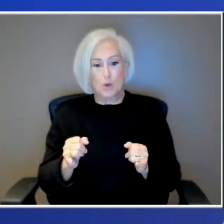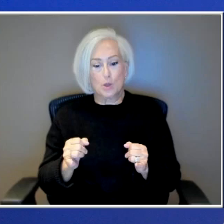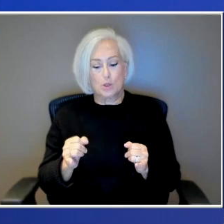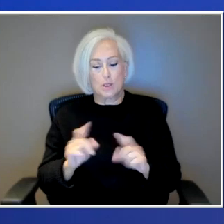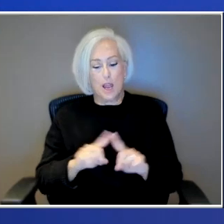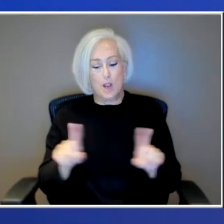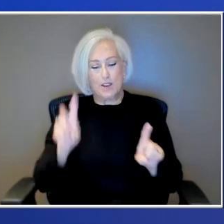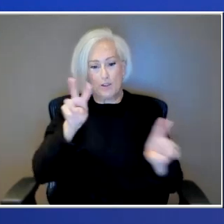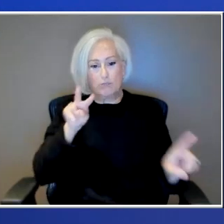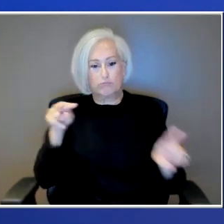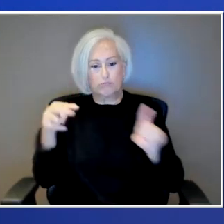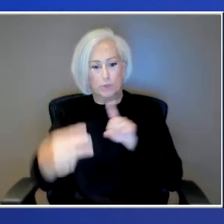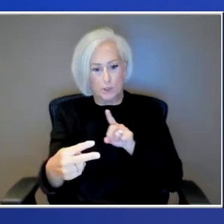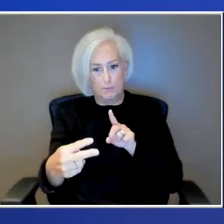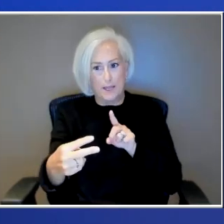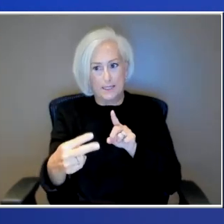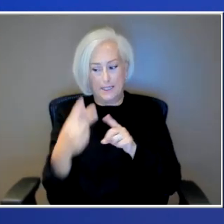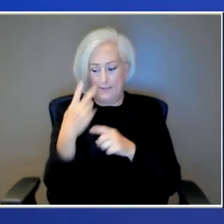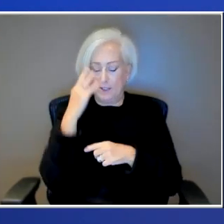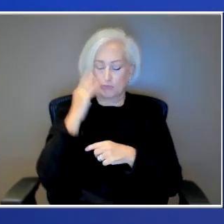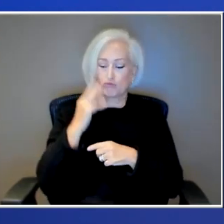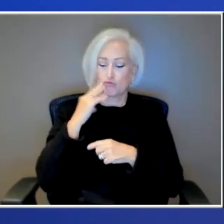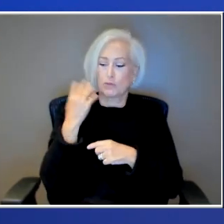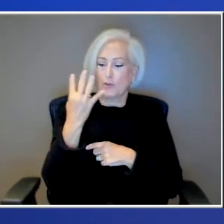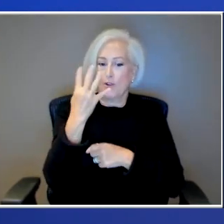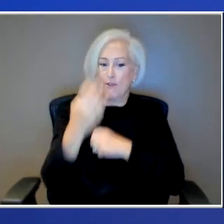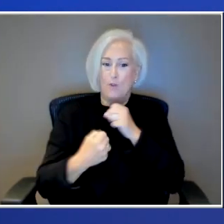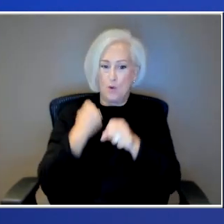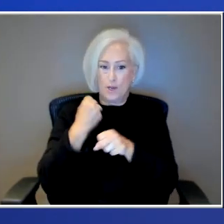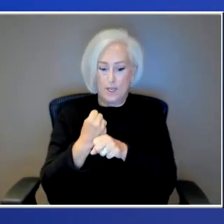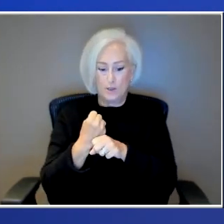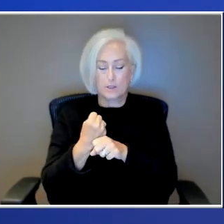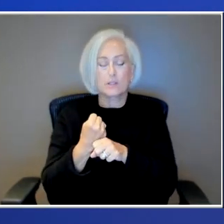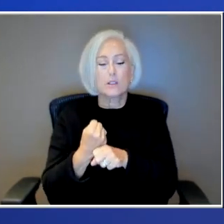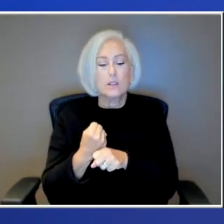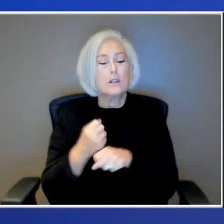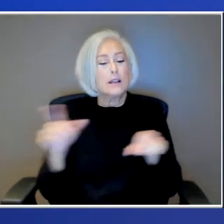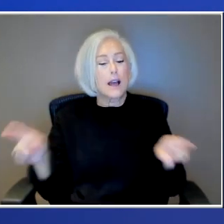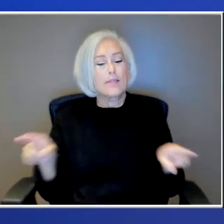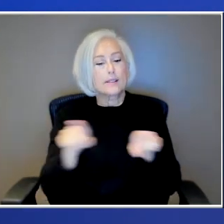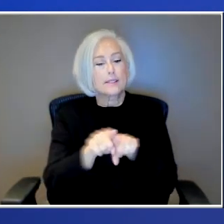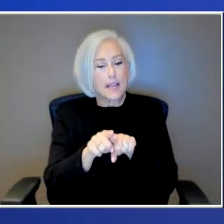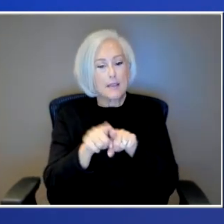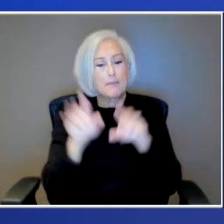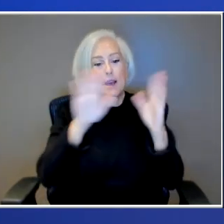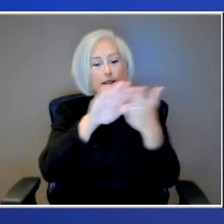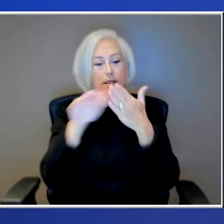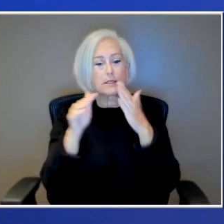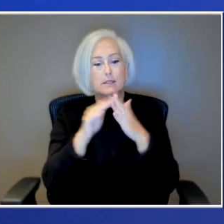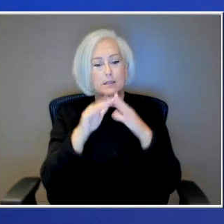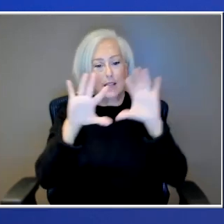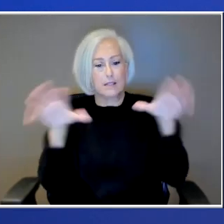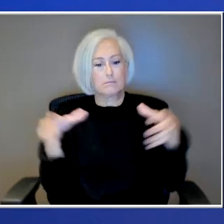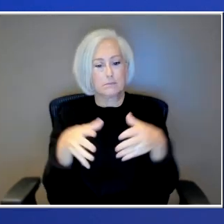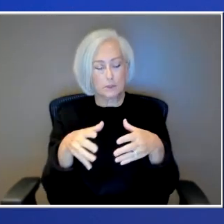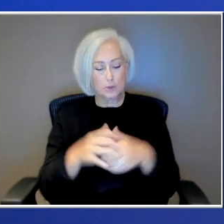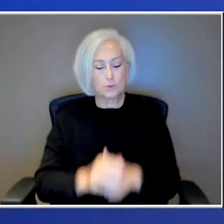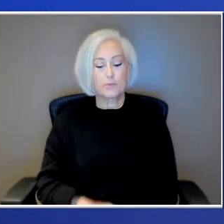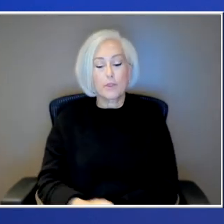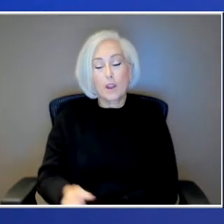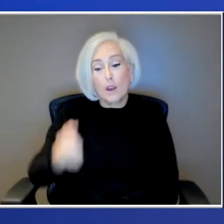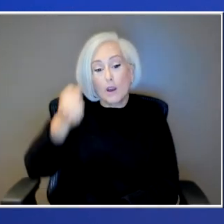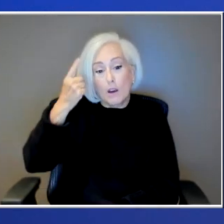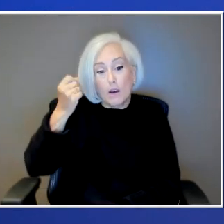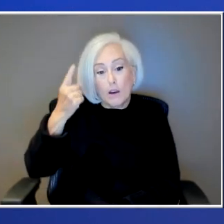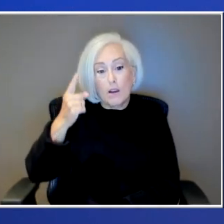a population or a community. So I think it is important, we do understand that our processes here in the United States